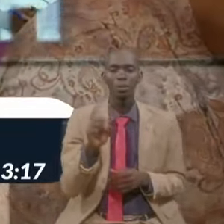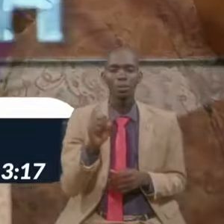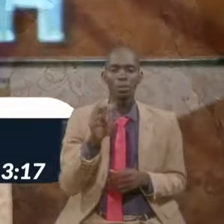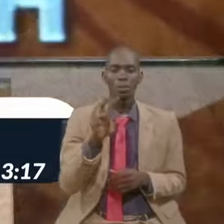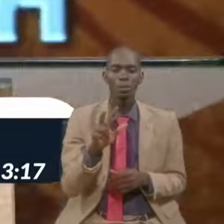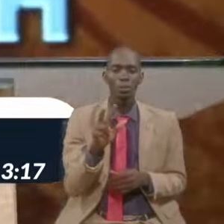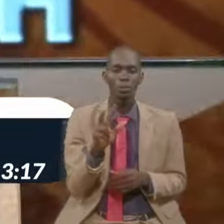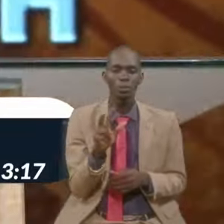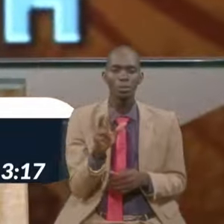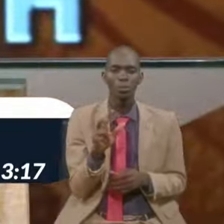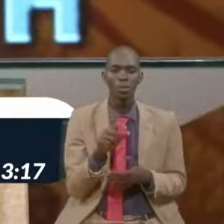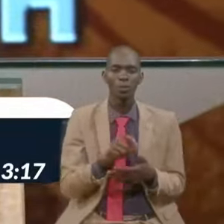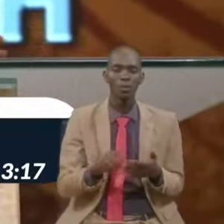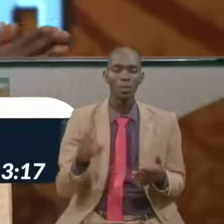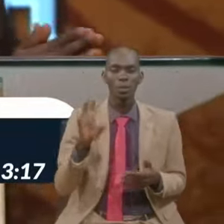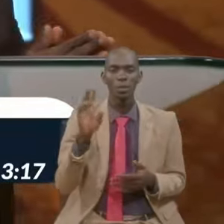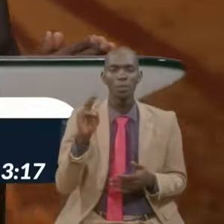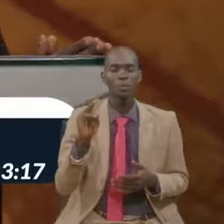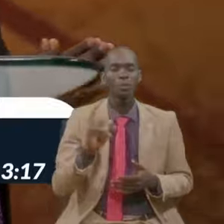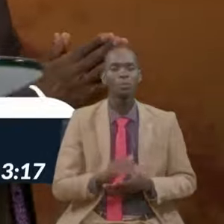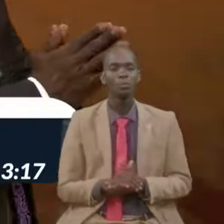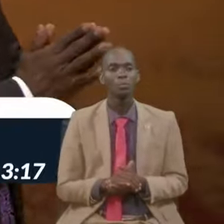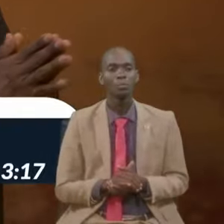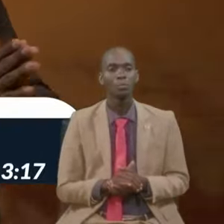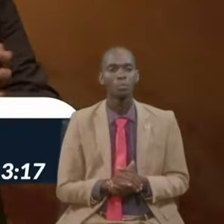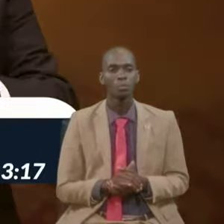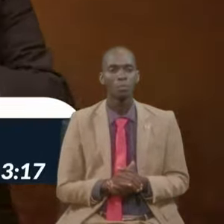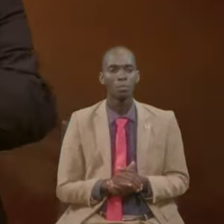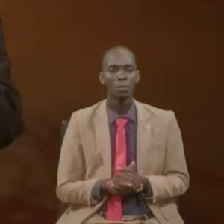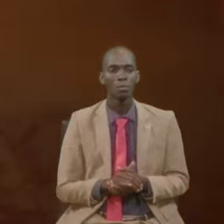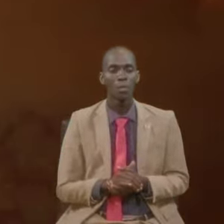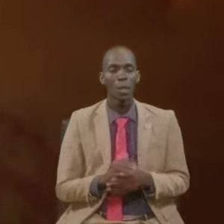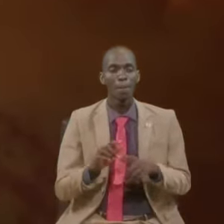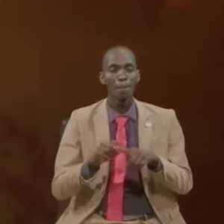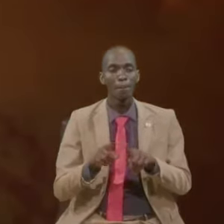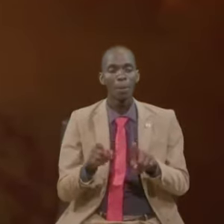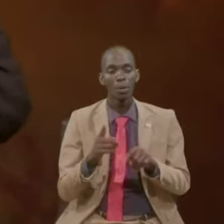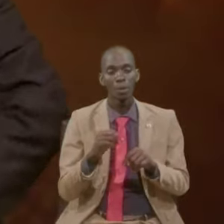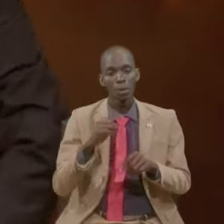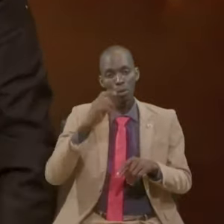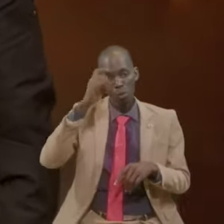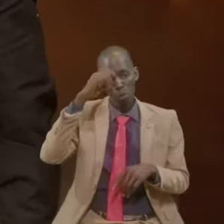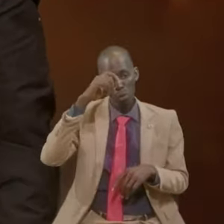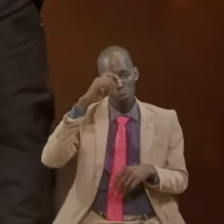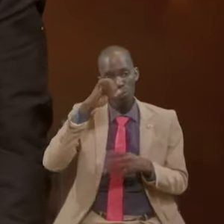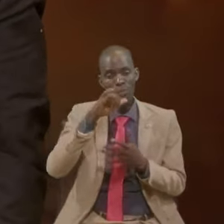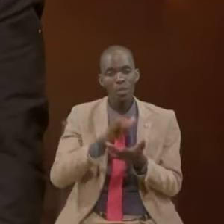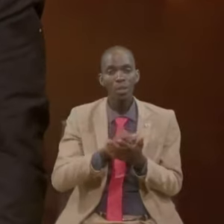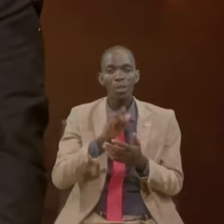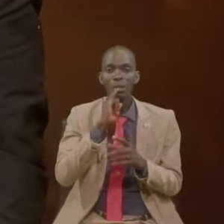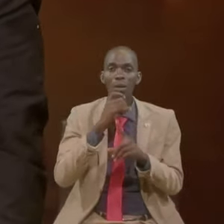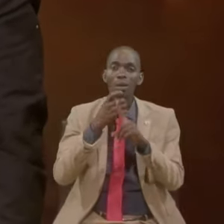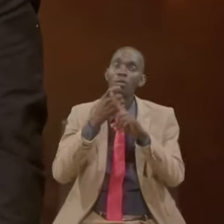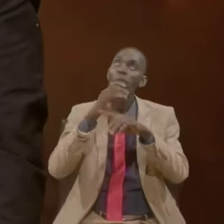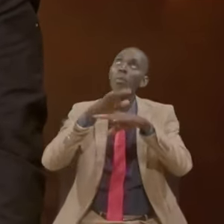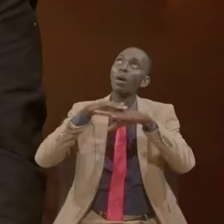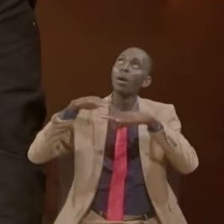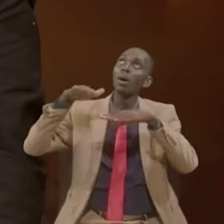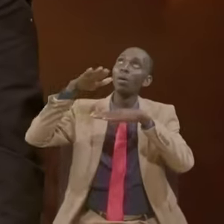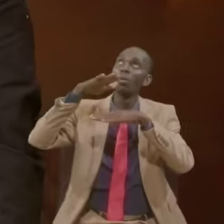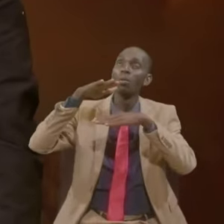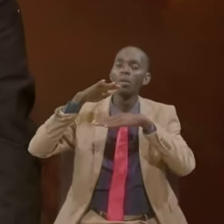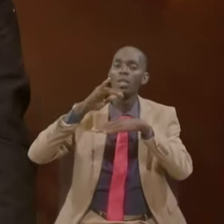chapter 3, in verse 17. But the wisdom that is from